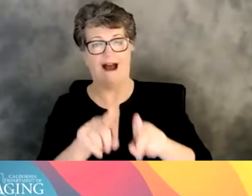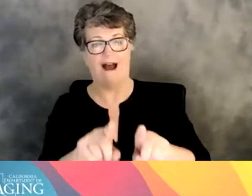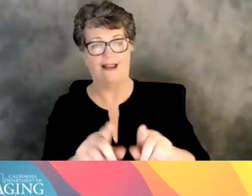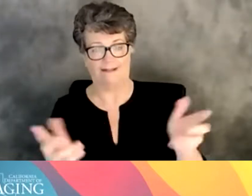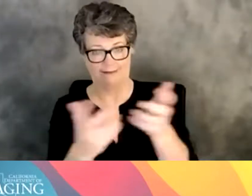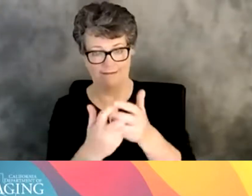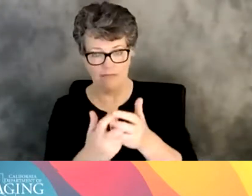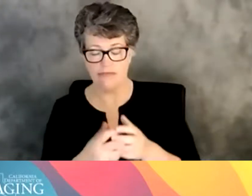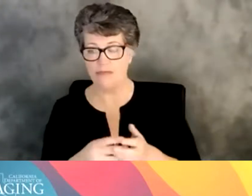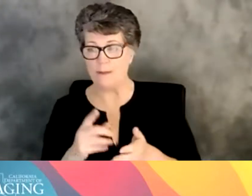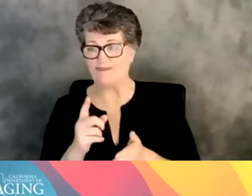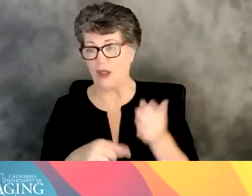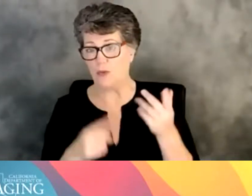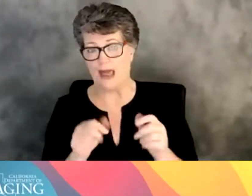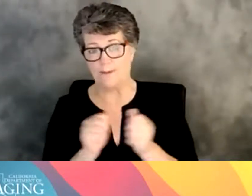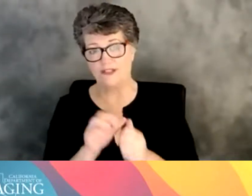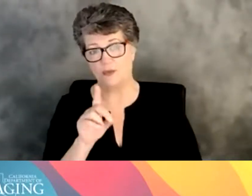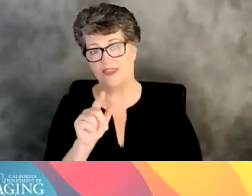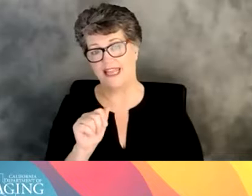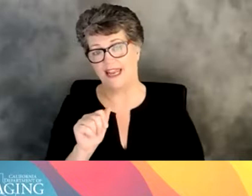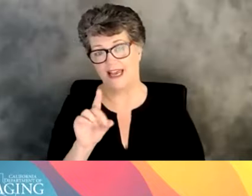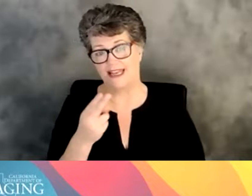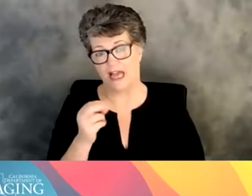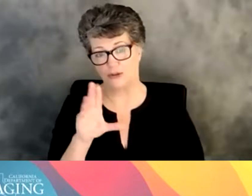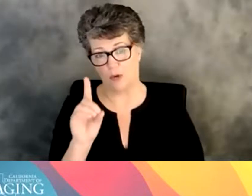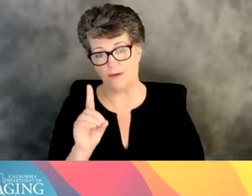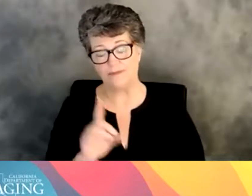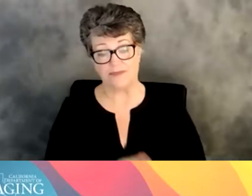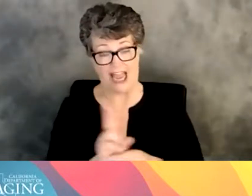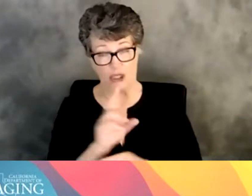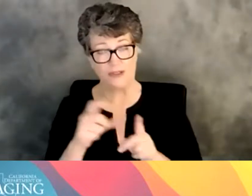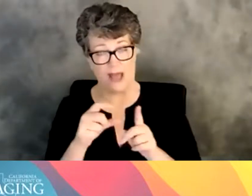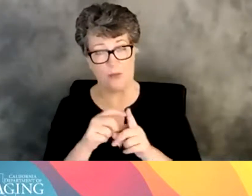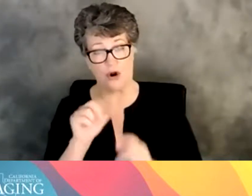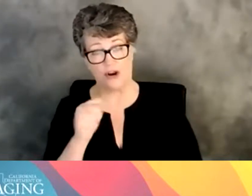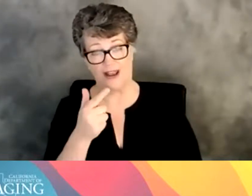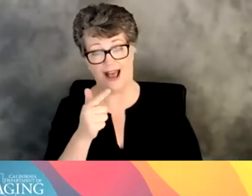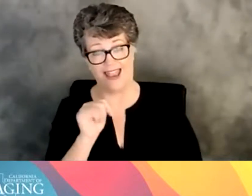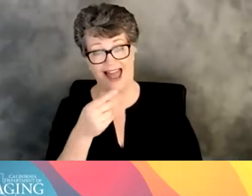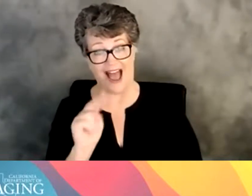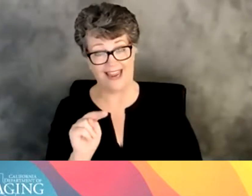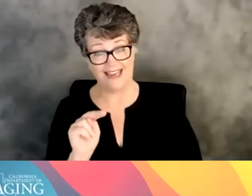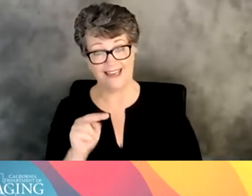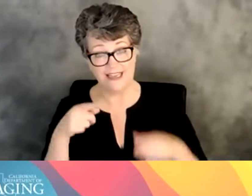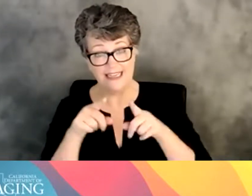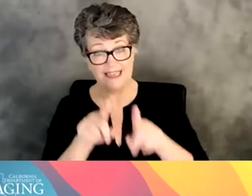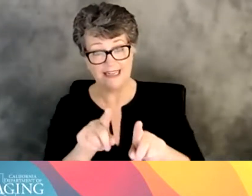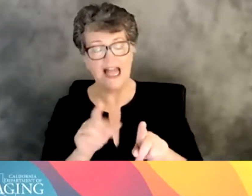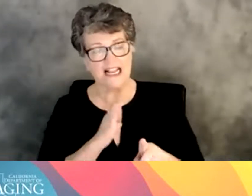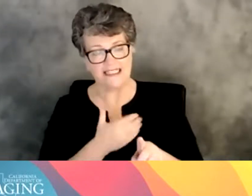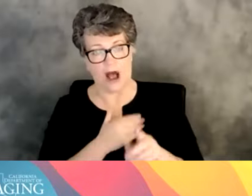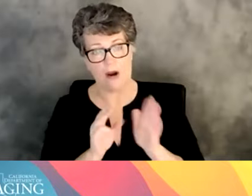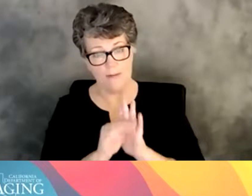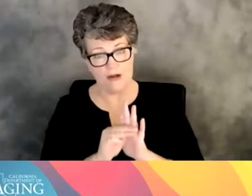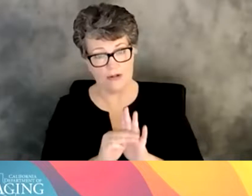what happens there with the data dashboard. And I use that word align intentionally because our model with the data dashboard